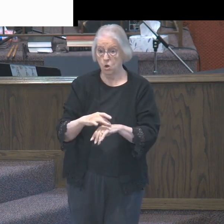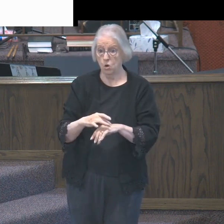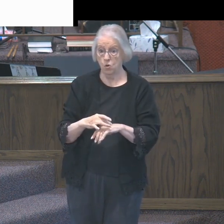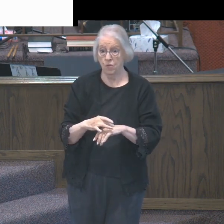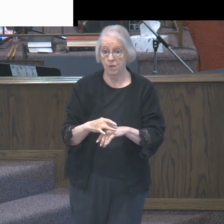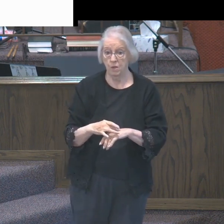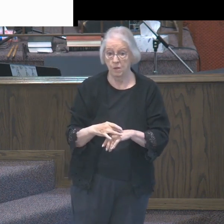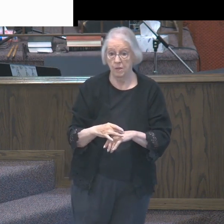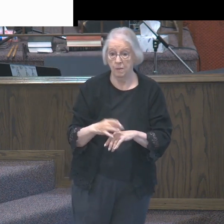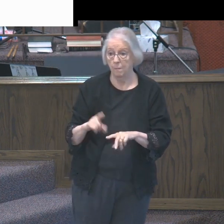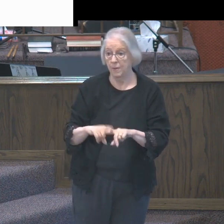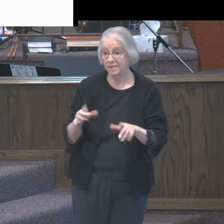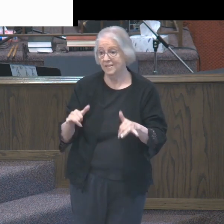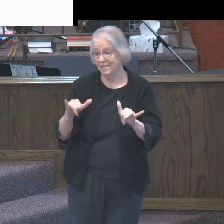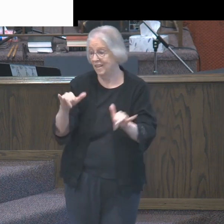children down.